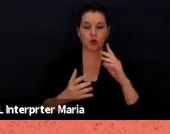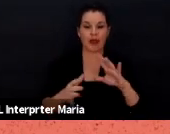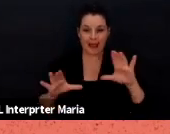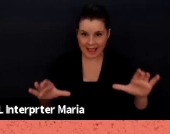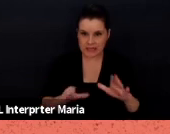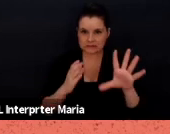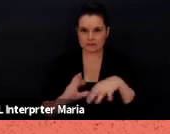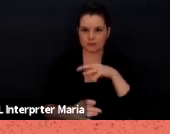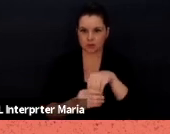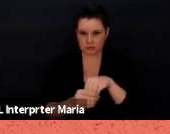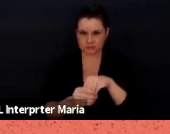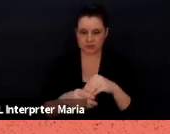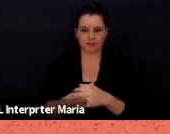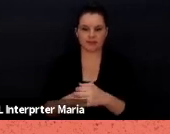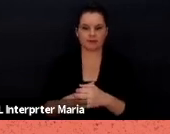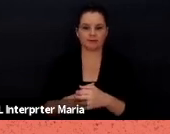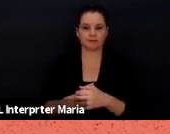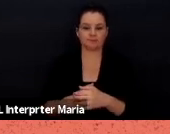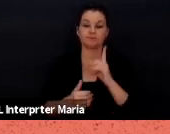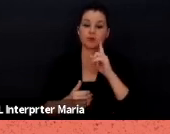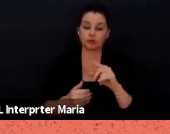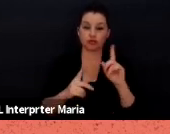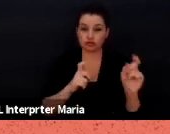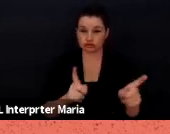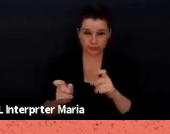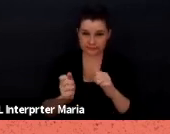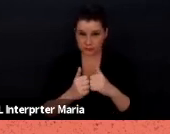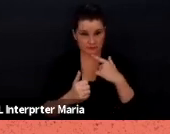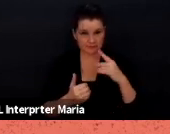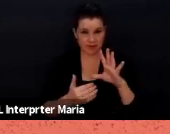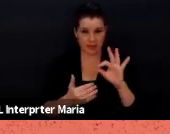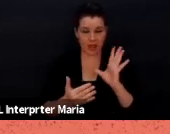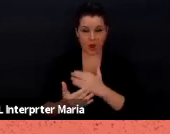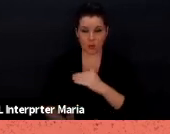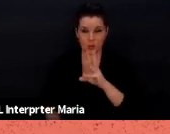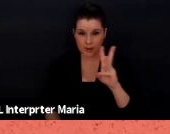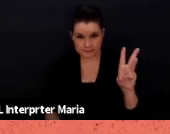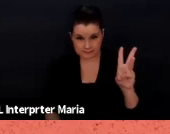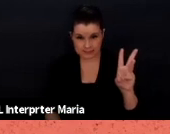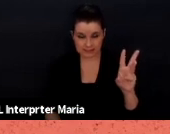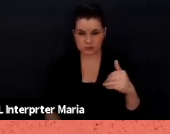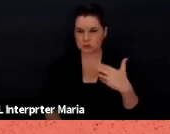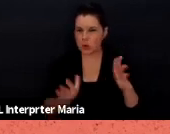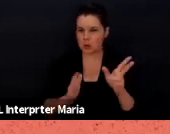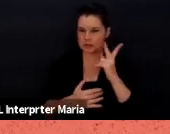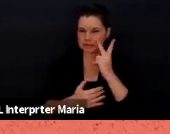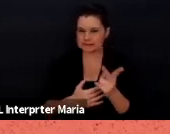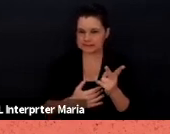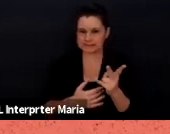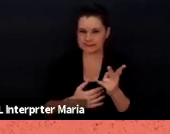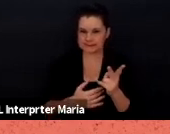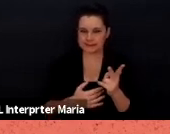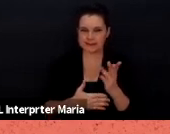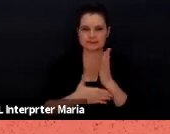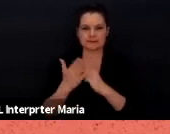participating through the survey, which can be found on our website. You've already seen some